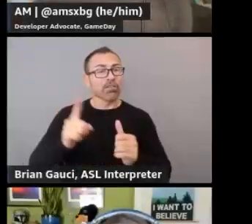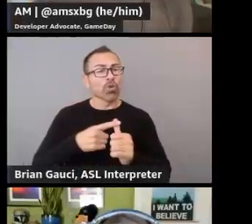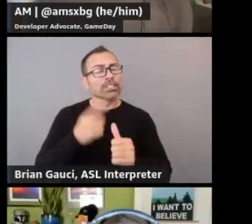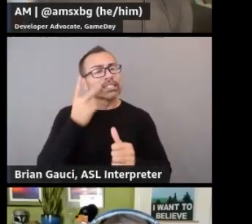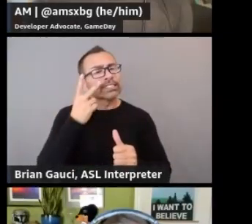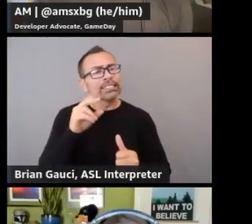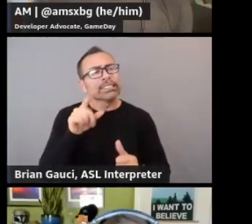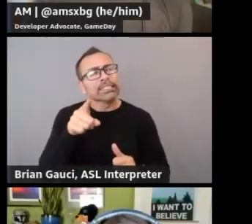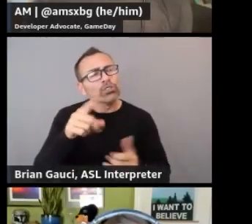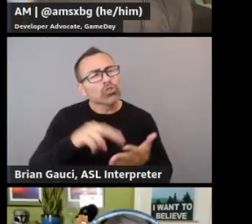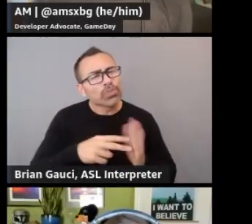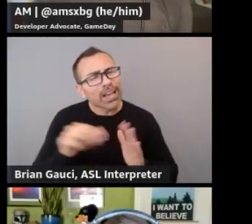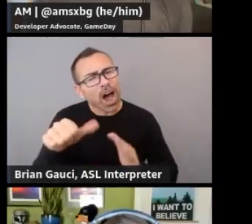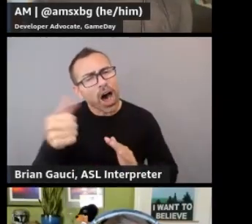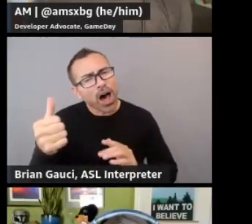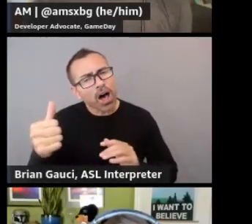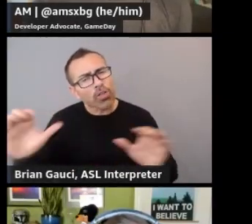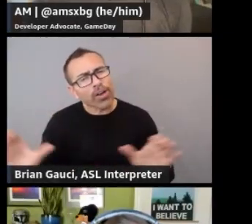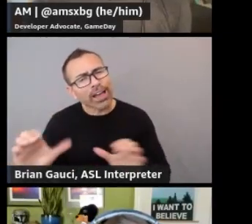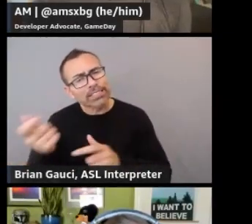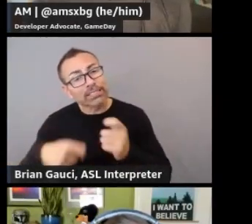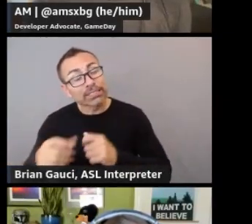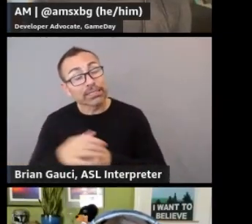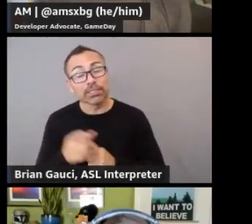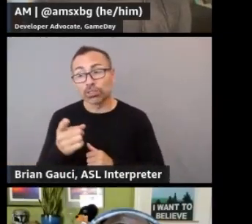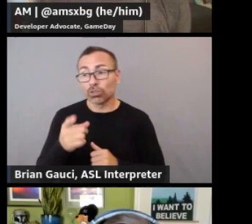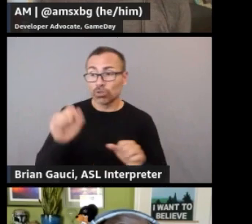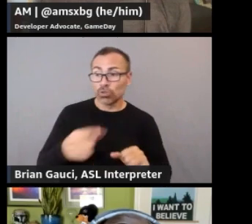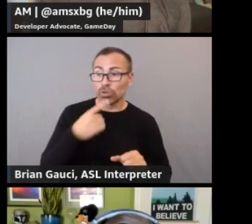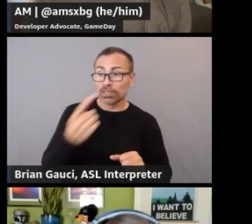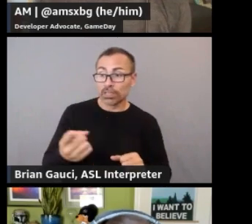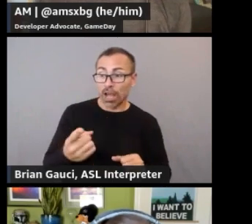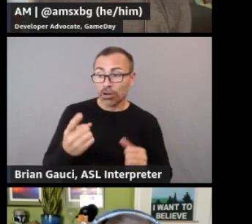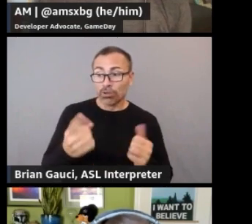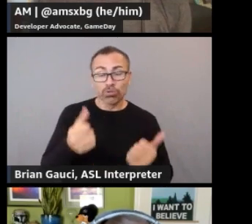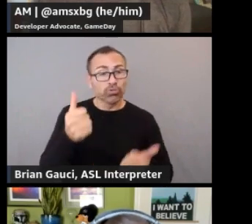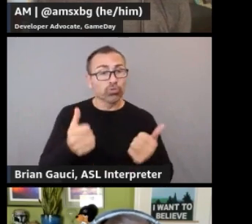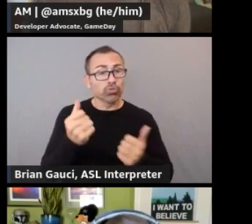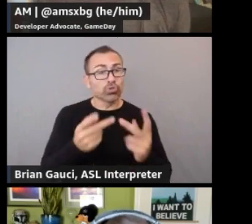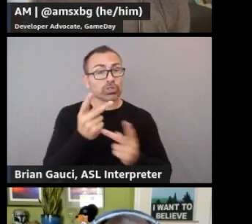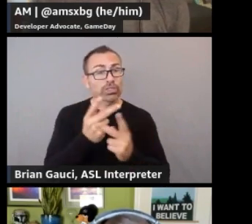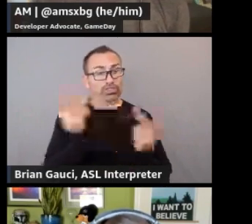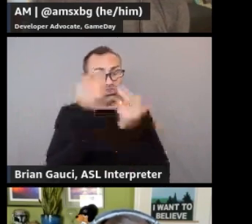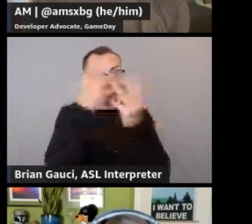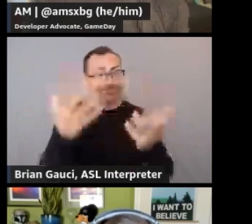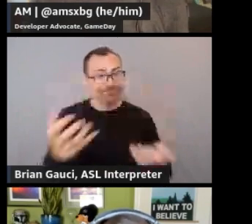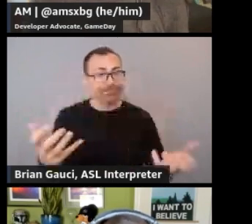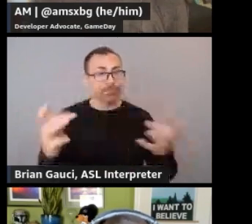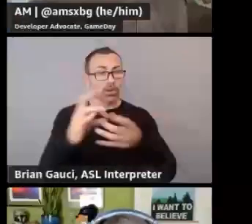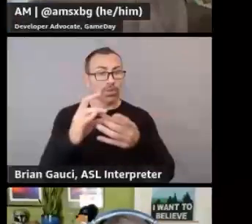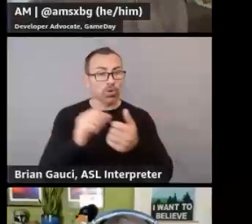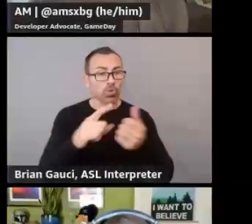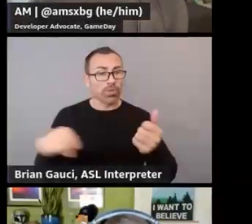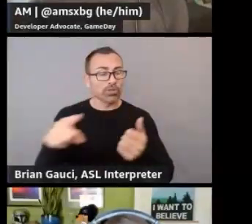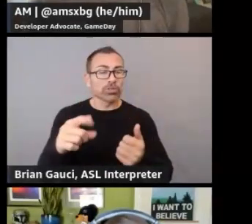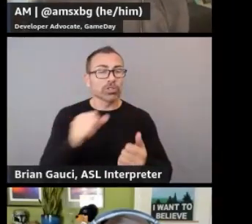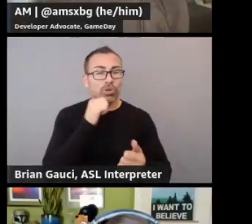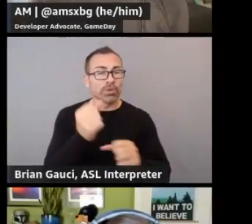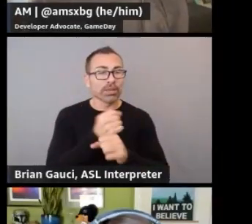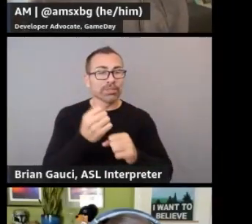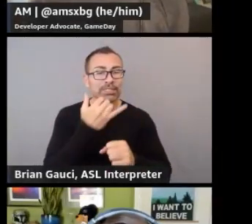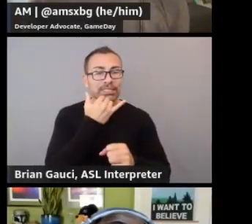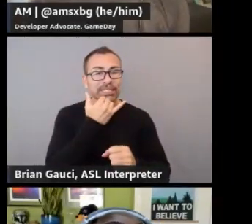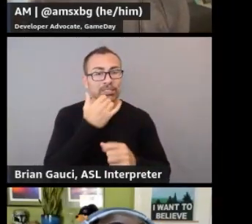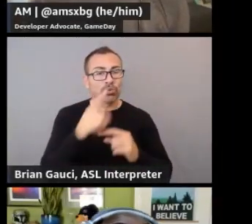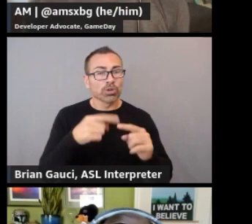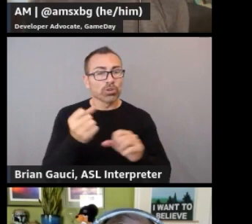tell the validator what kinds of data you expect to be coupled with those actions. So again, you don't make mistakes when you make those authorization calls.